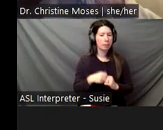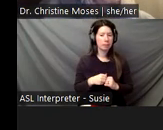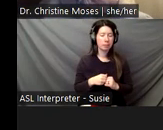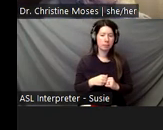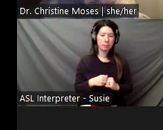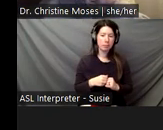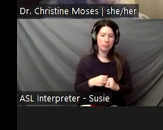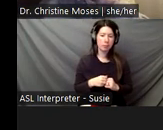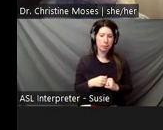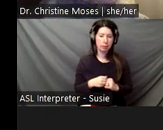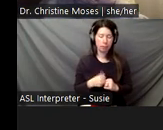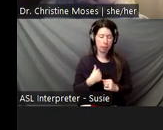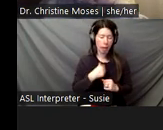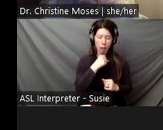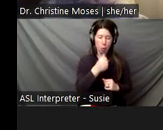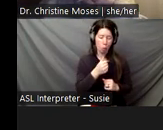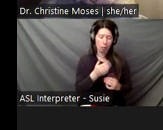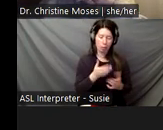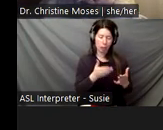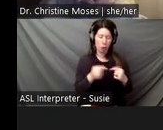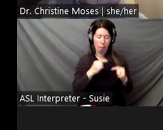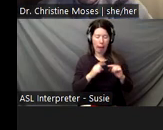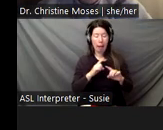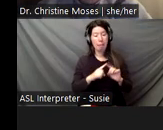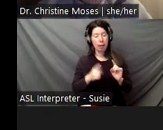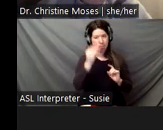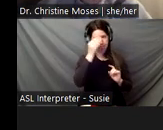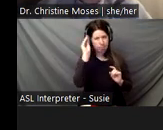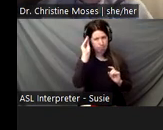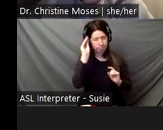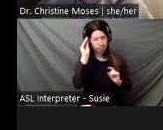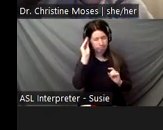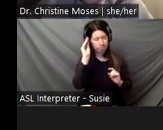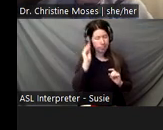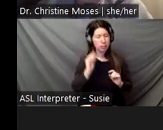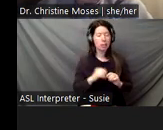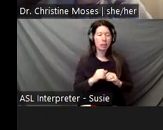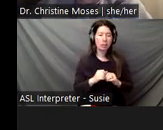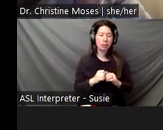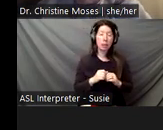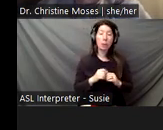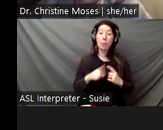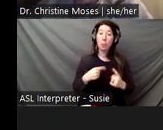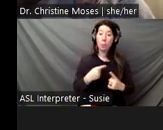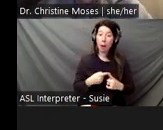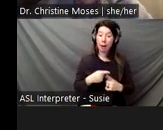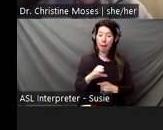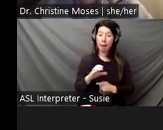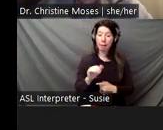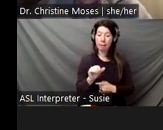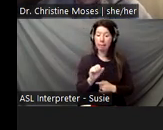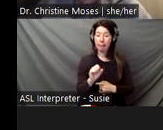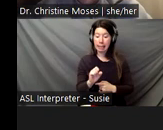I'm not suggesting going back, but just like put a note in our mind, is when the cases come